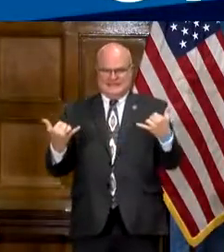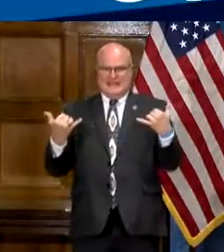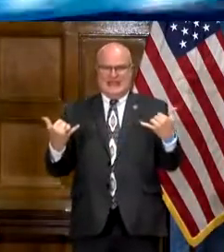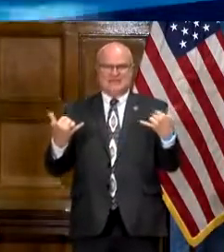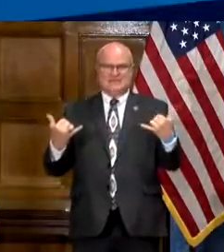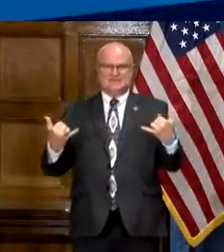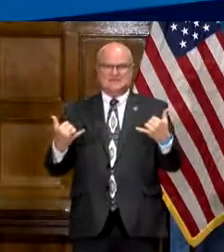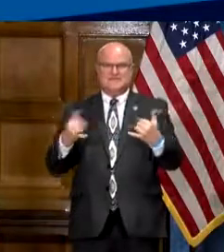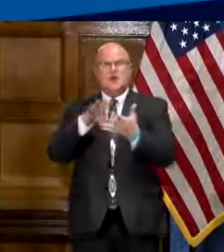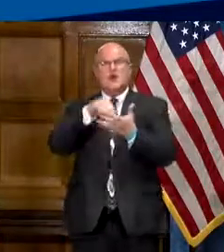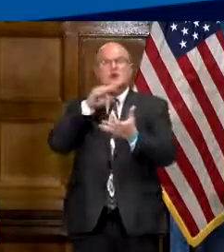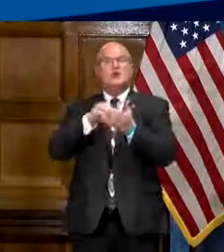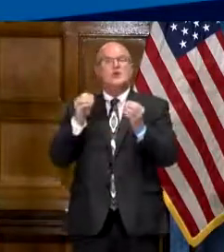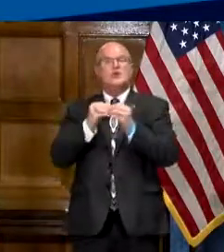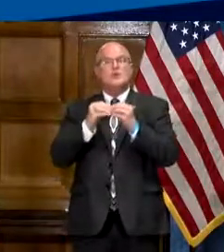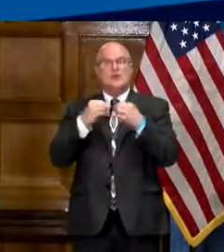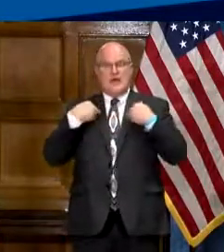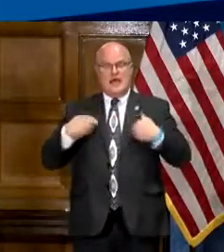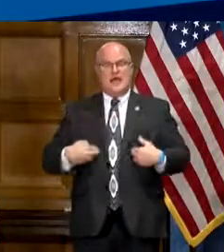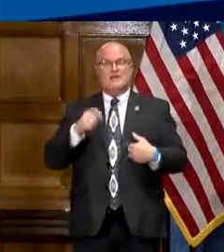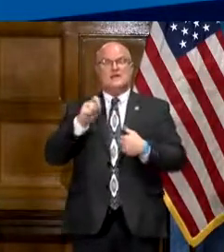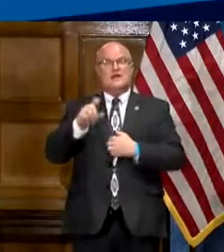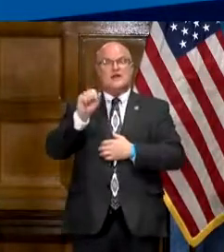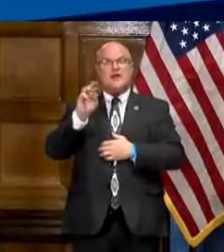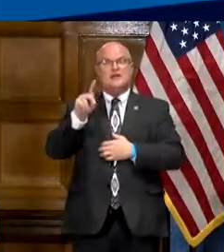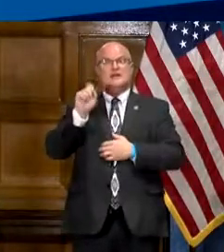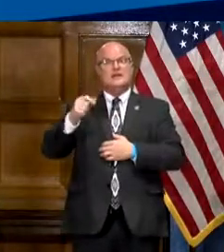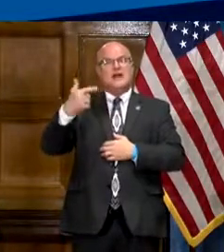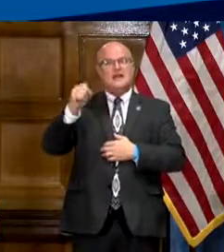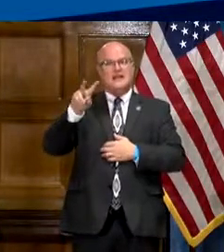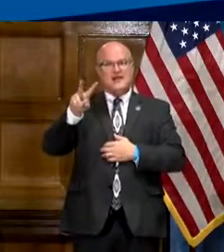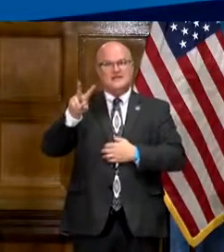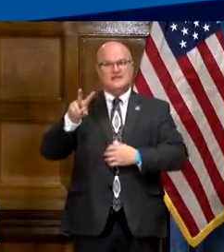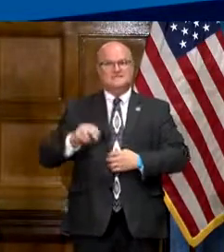today. Learn more at healthy.arkansas.gov.